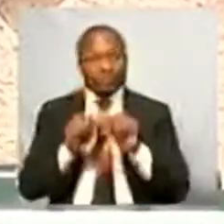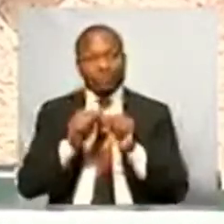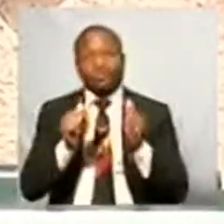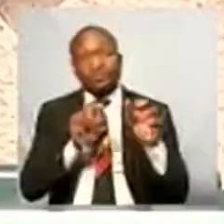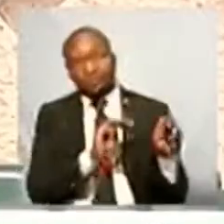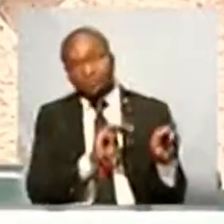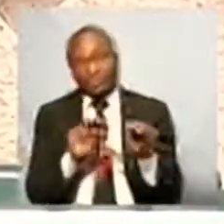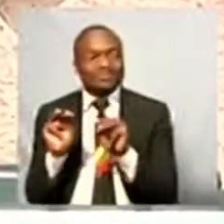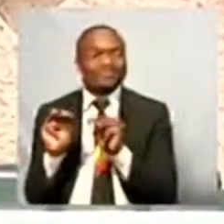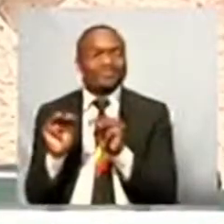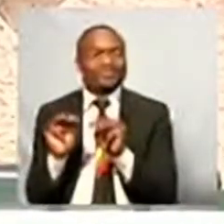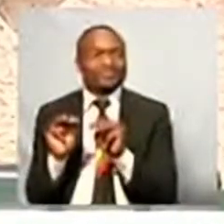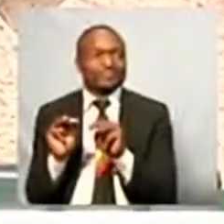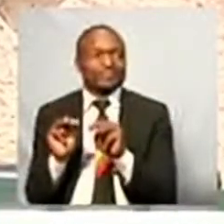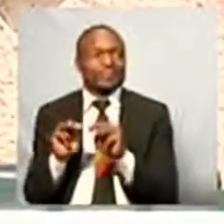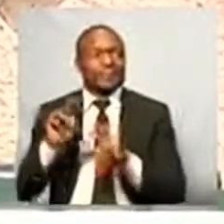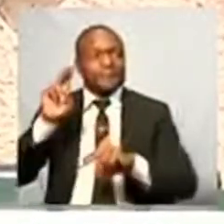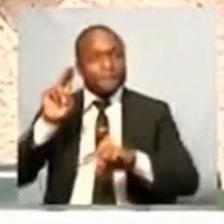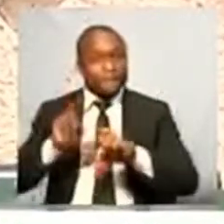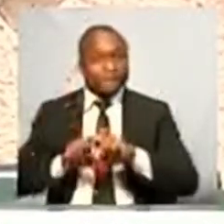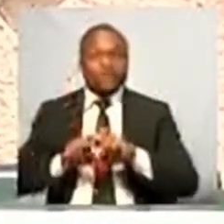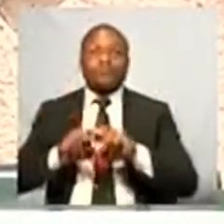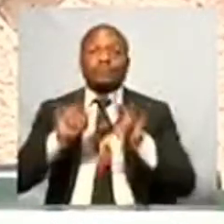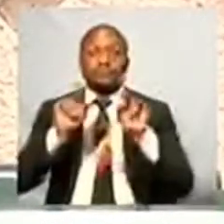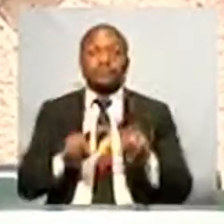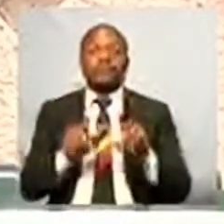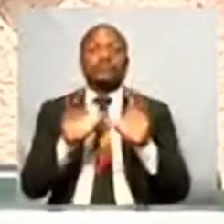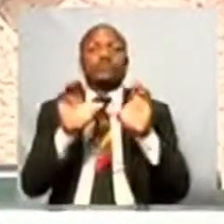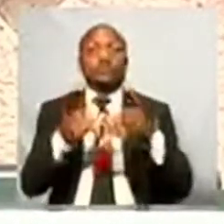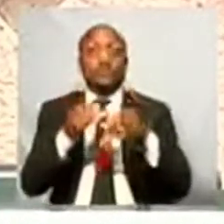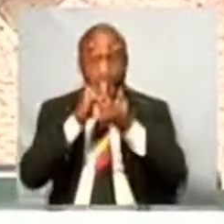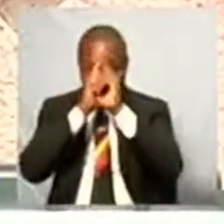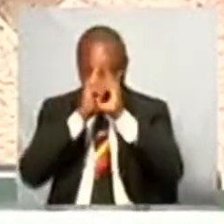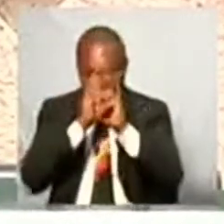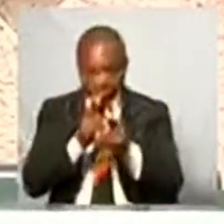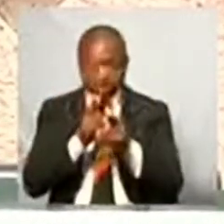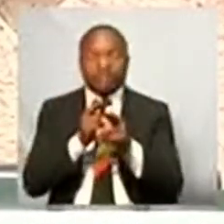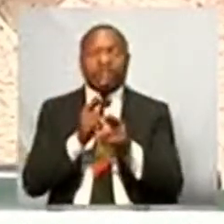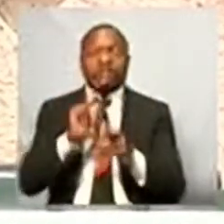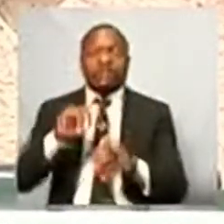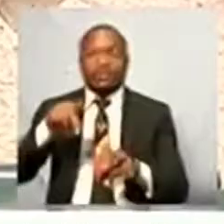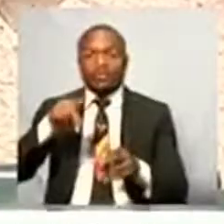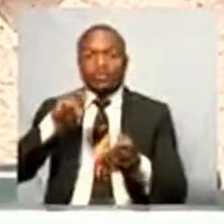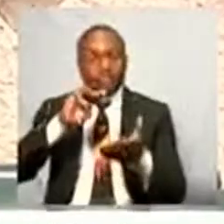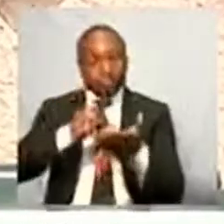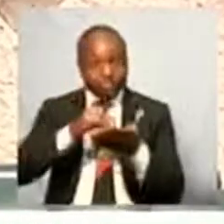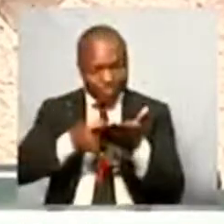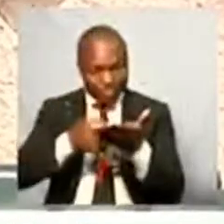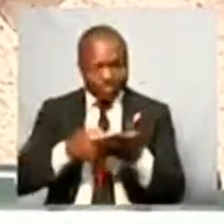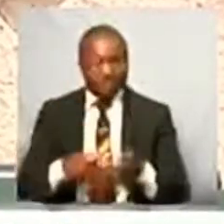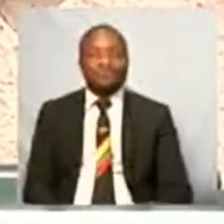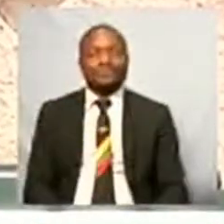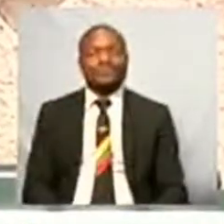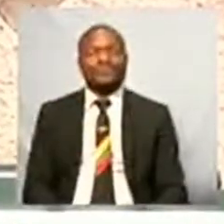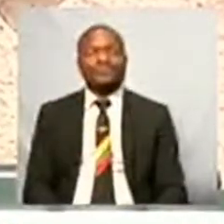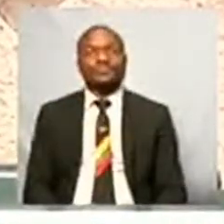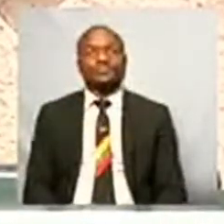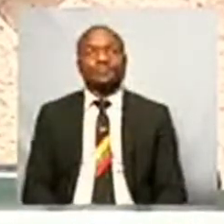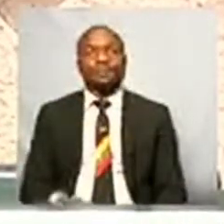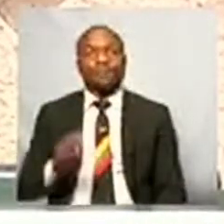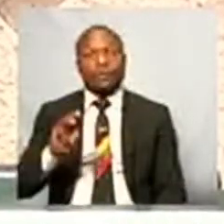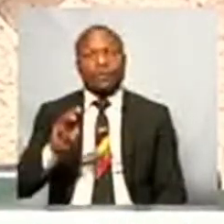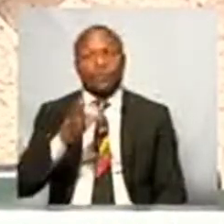moved by the Chair of the Committee, the Honorable Member for Mansa Central.